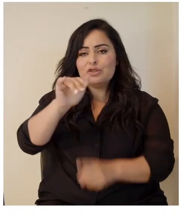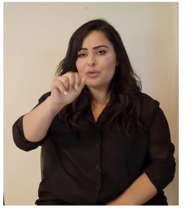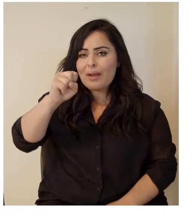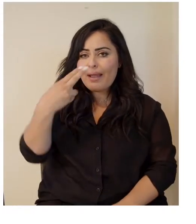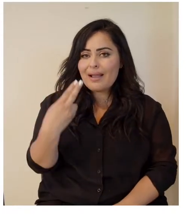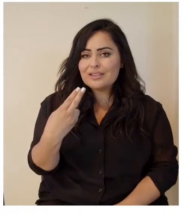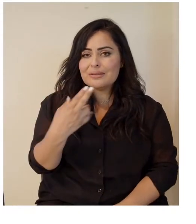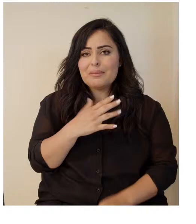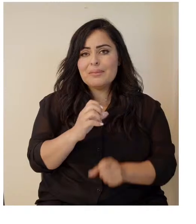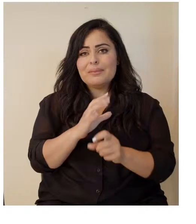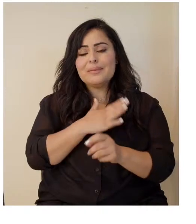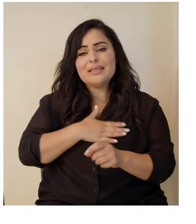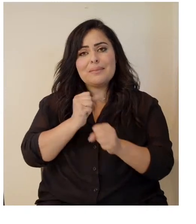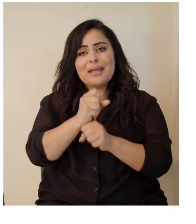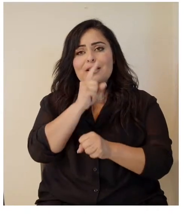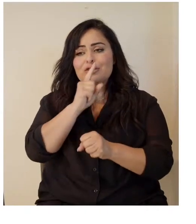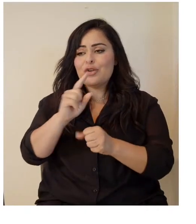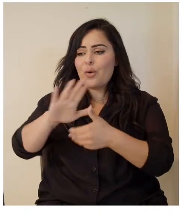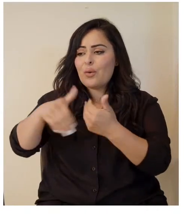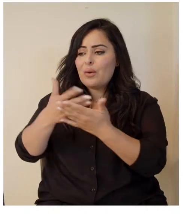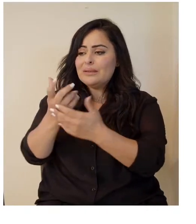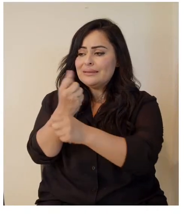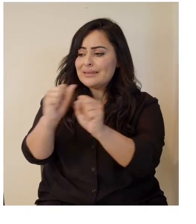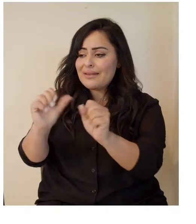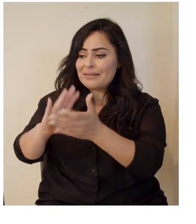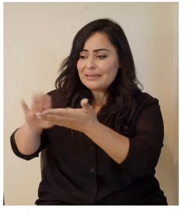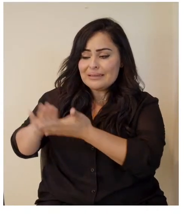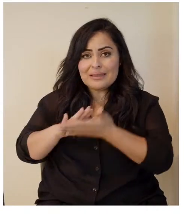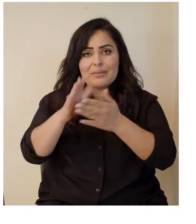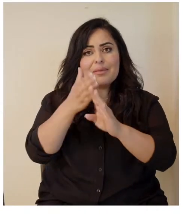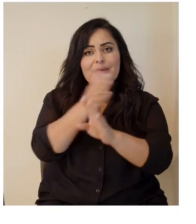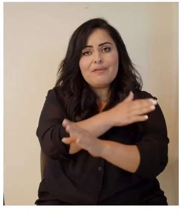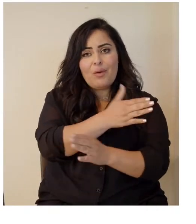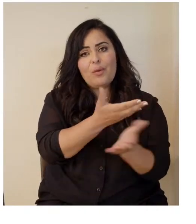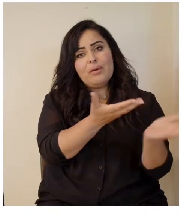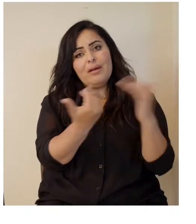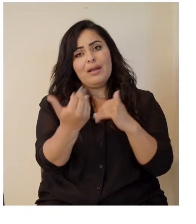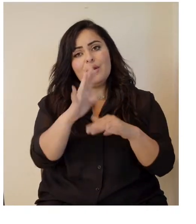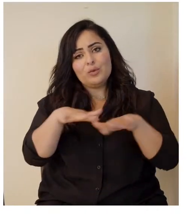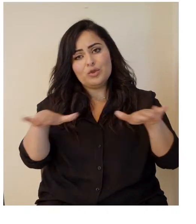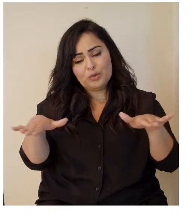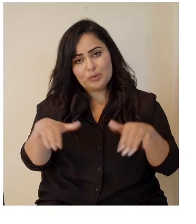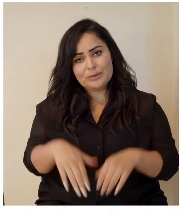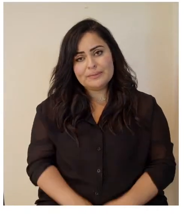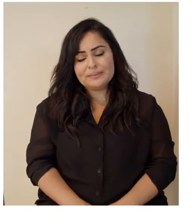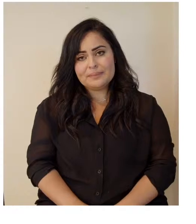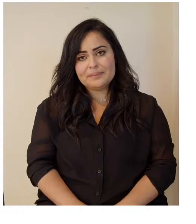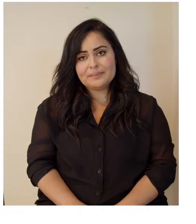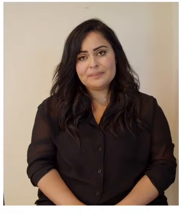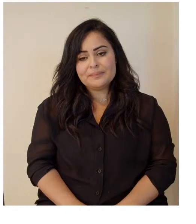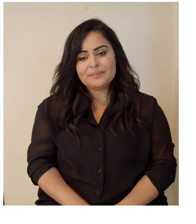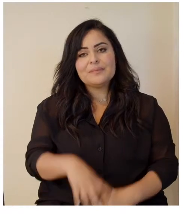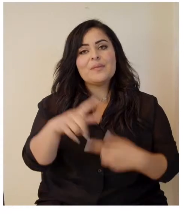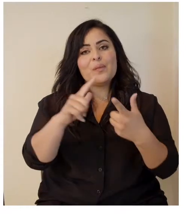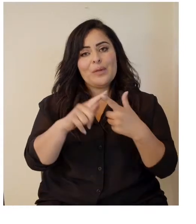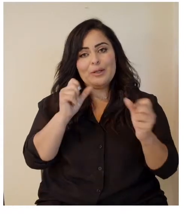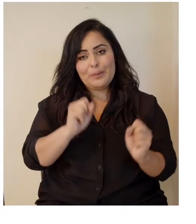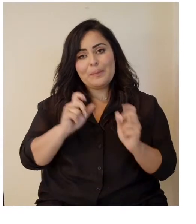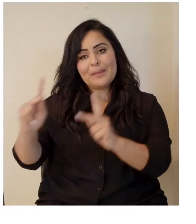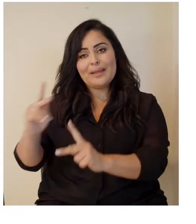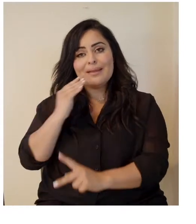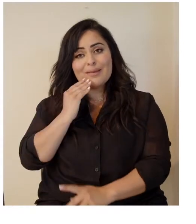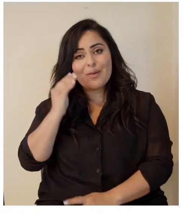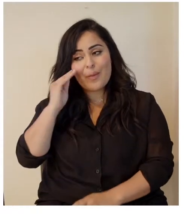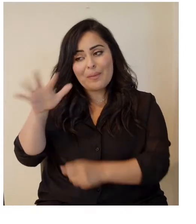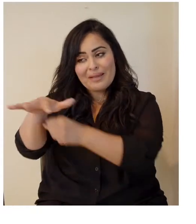debris have been removed before you bring your child back to your home. So once you do get back there, there'll be